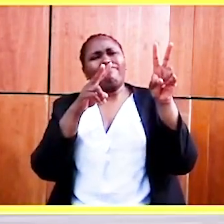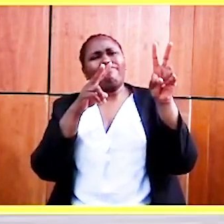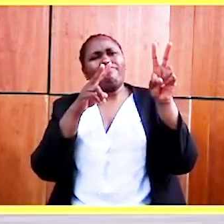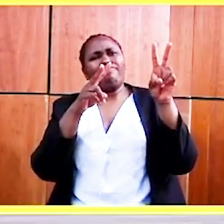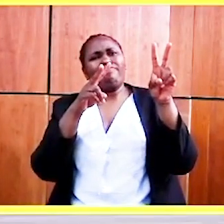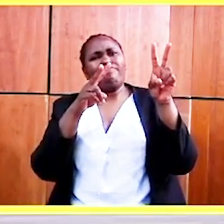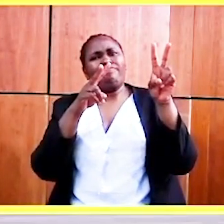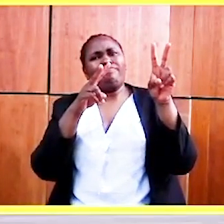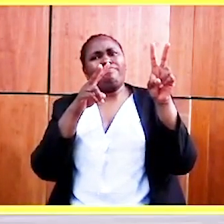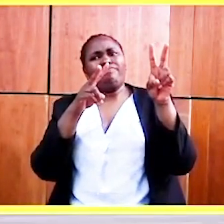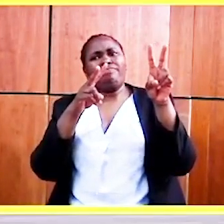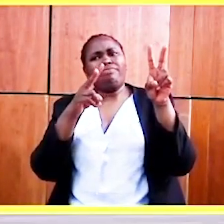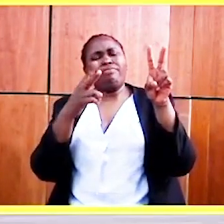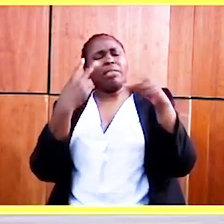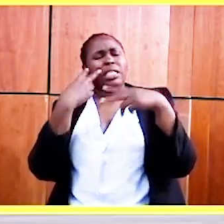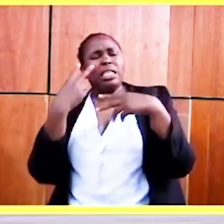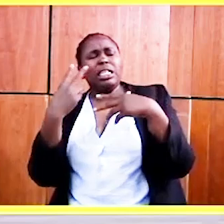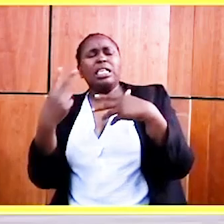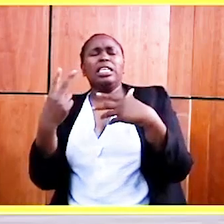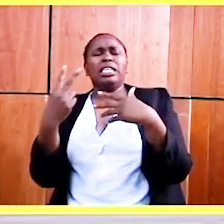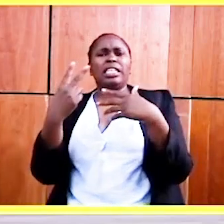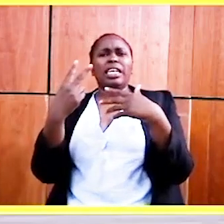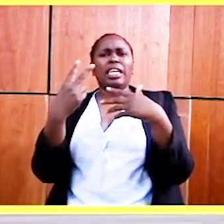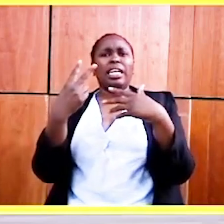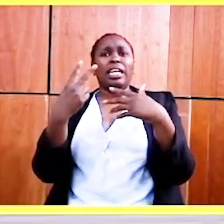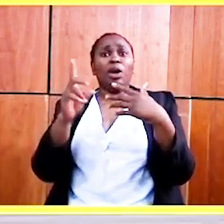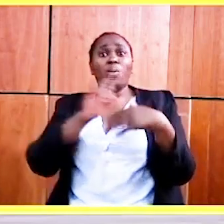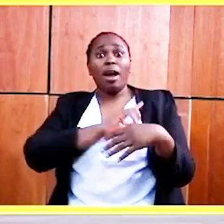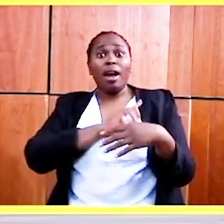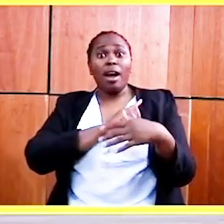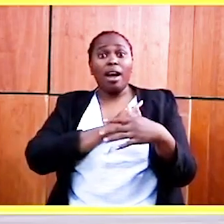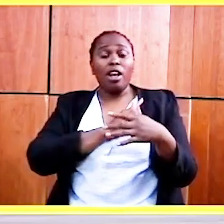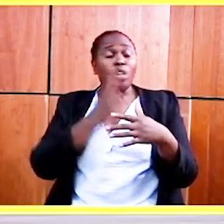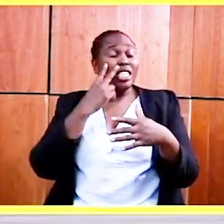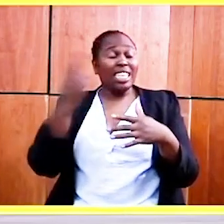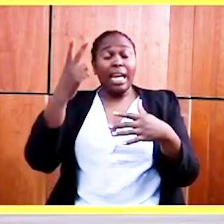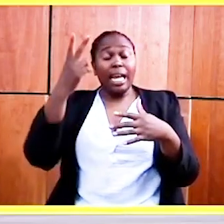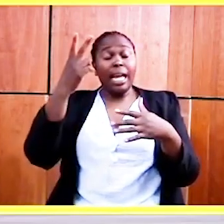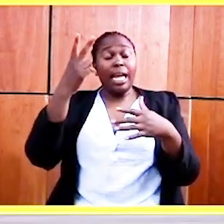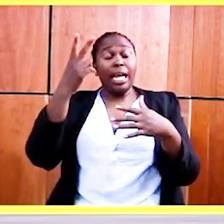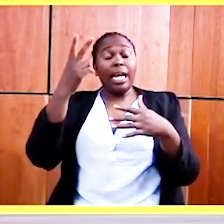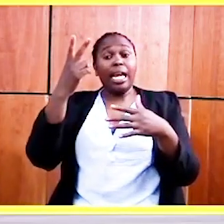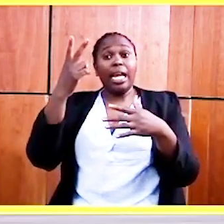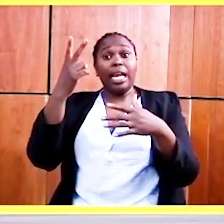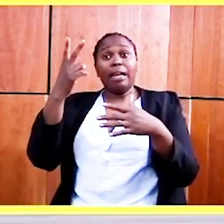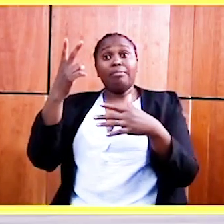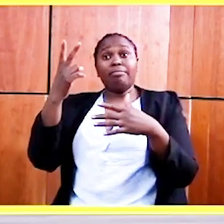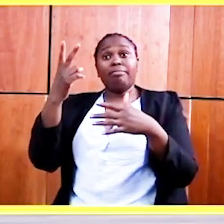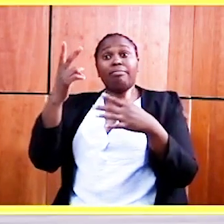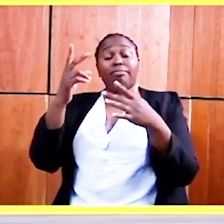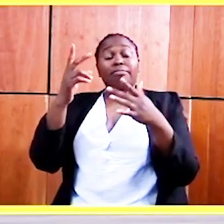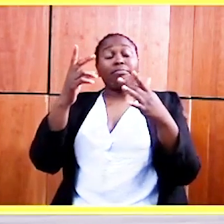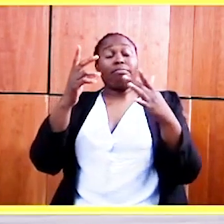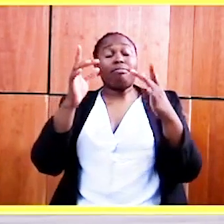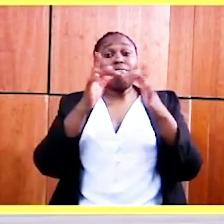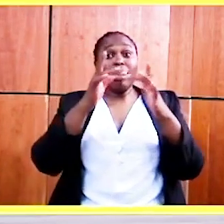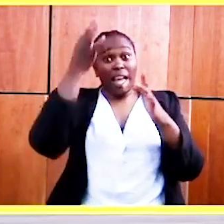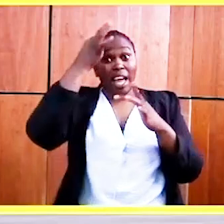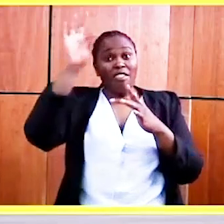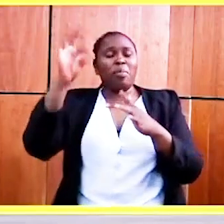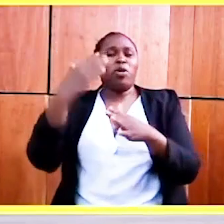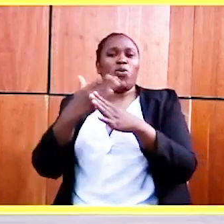way turbocharging that intergovernmental work, which is the key remit of